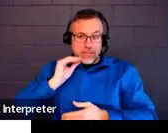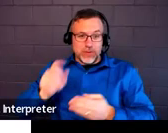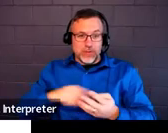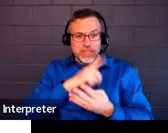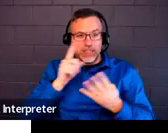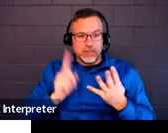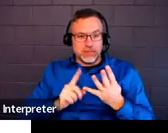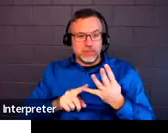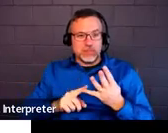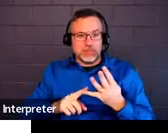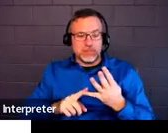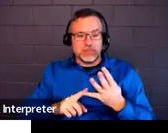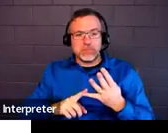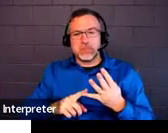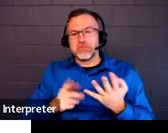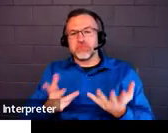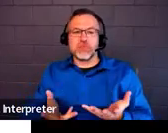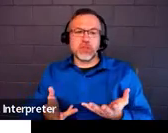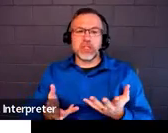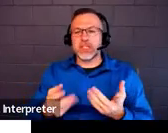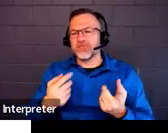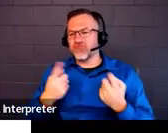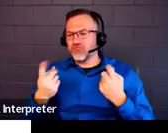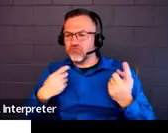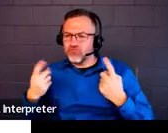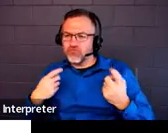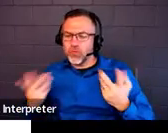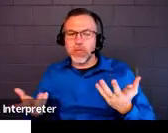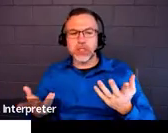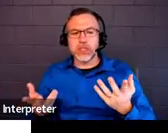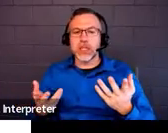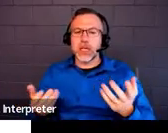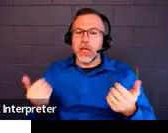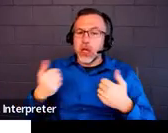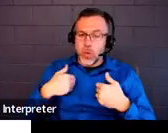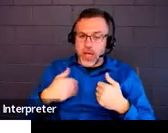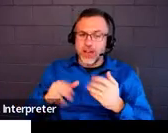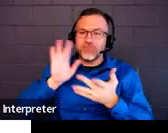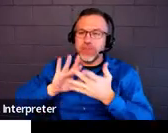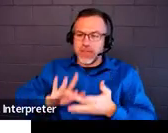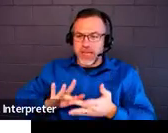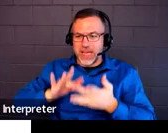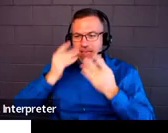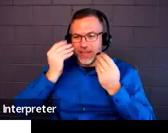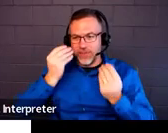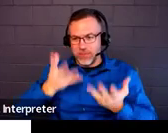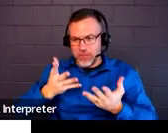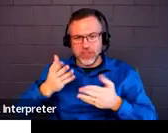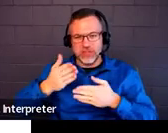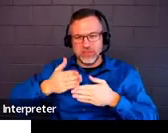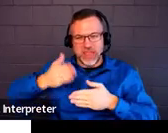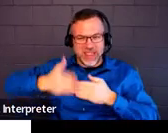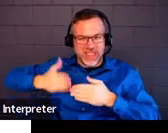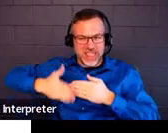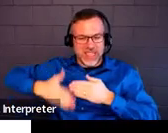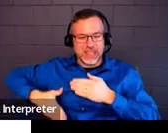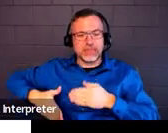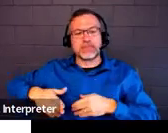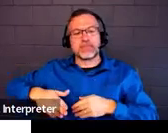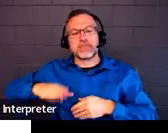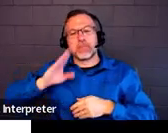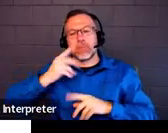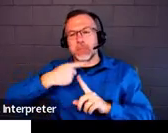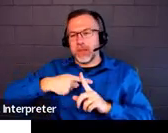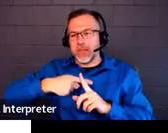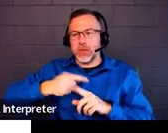will be time for questions. We do have contact information again at the end, and you'll see our